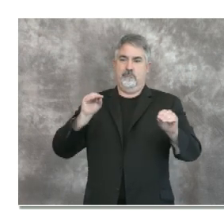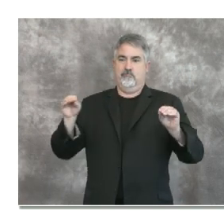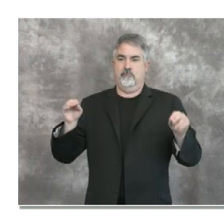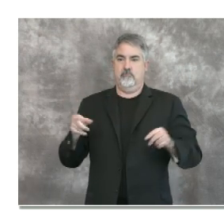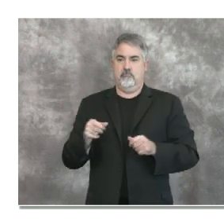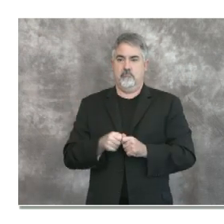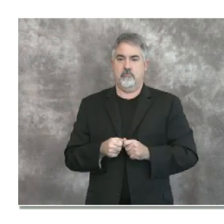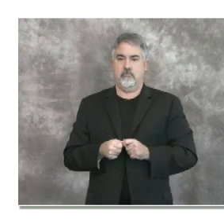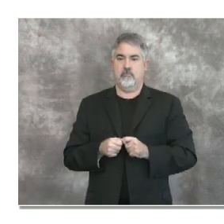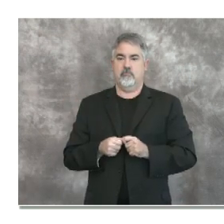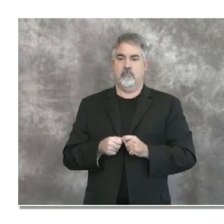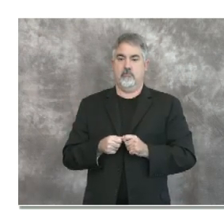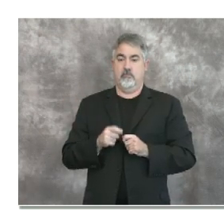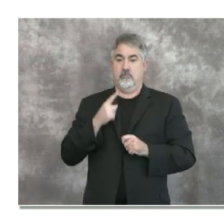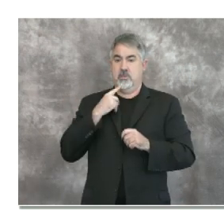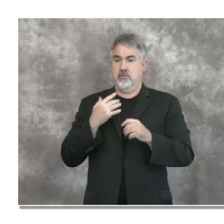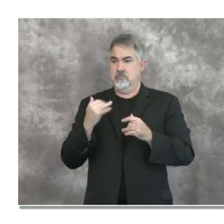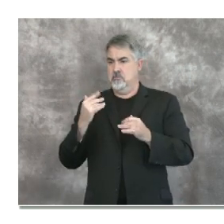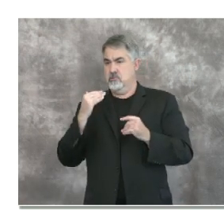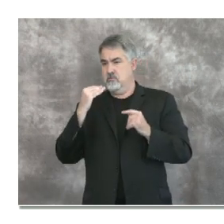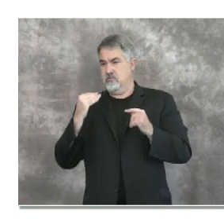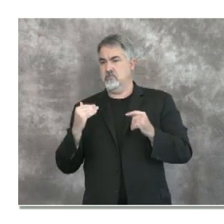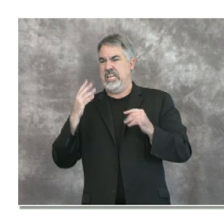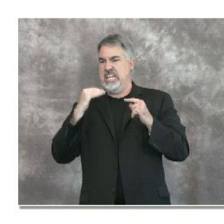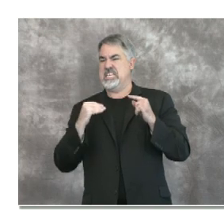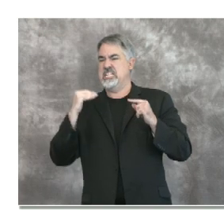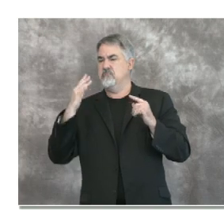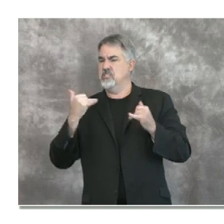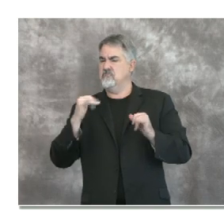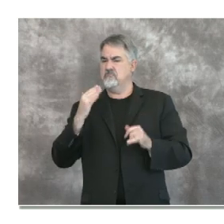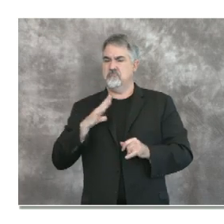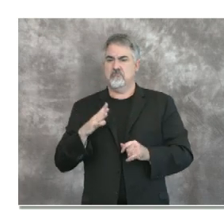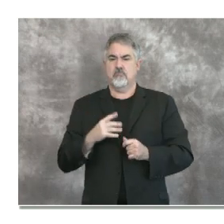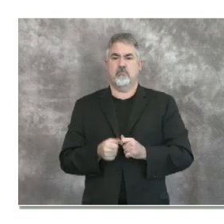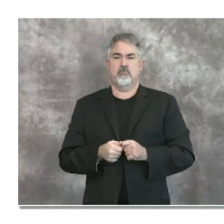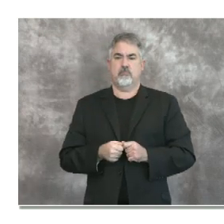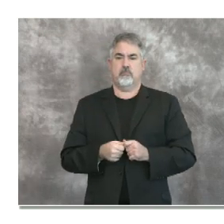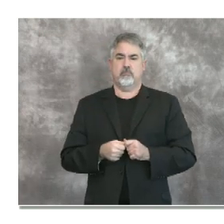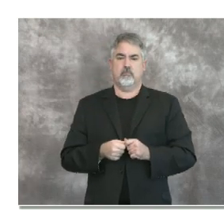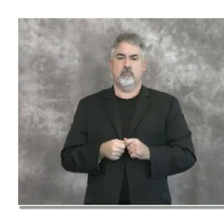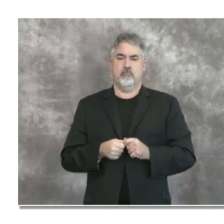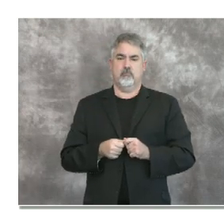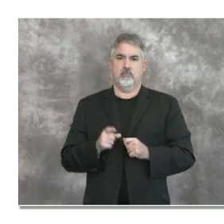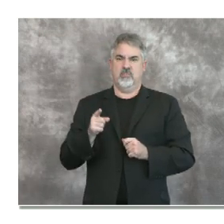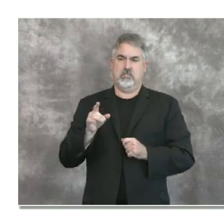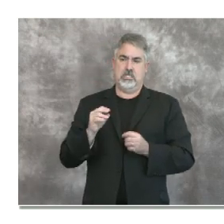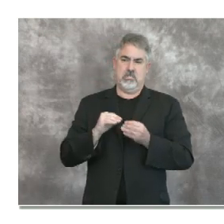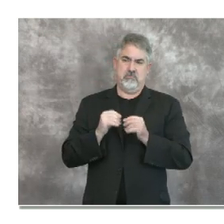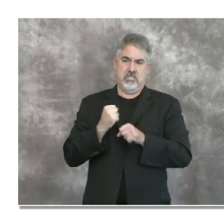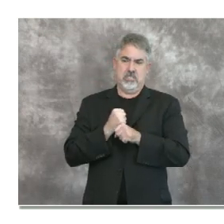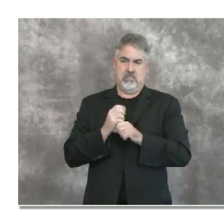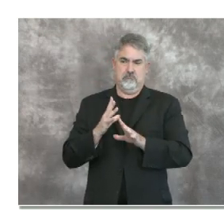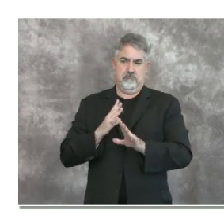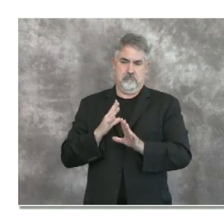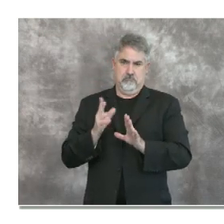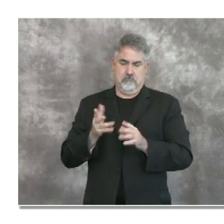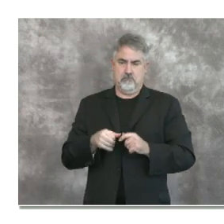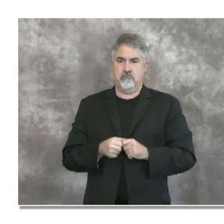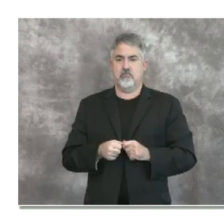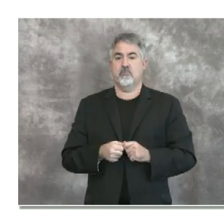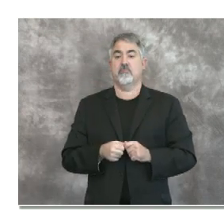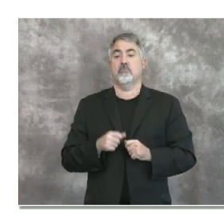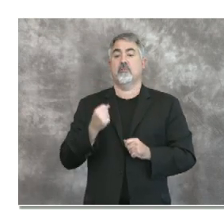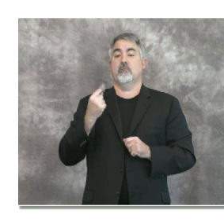down and remained reasonably flat. Again, you're going to have day-to-day fluctuations, but what we're looking at here is the broader trend lines.